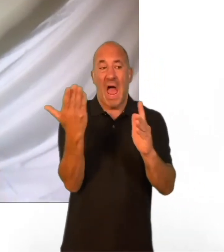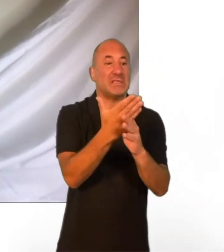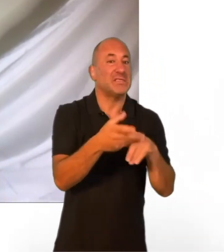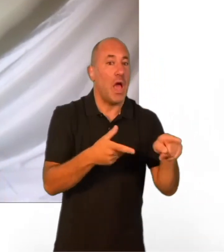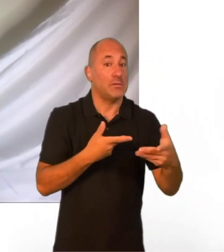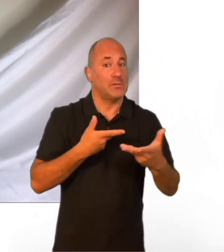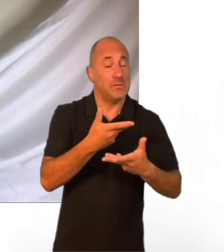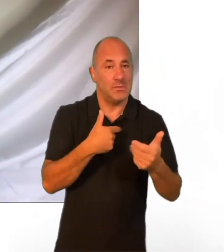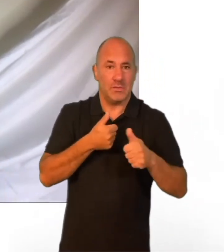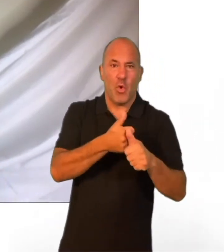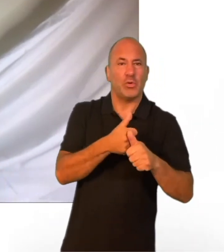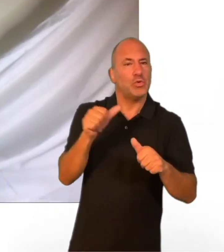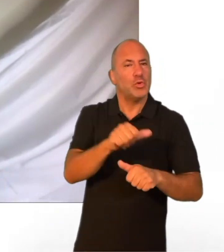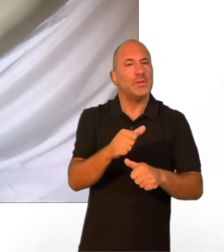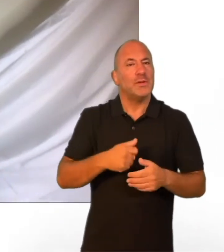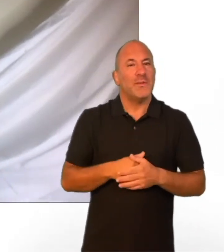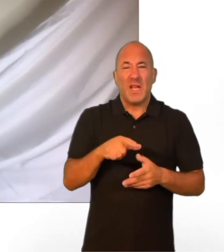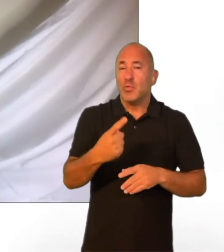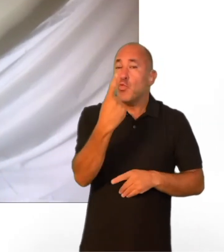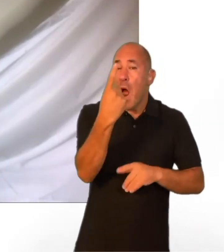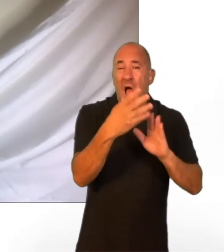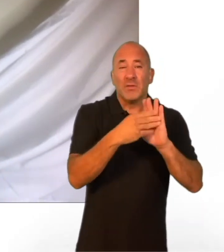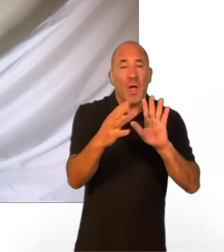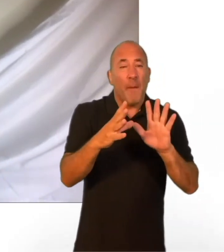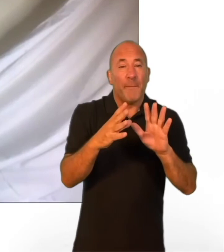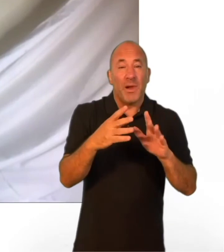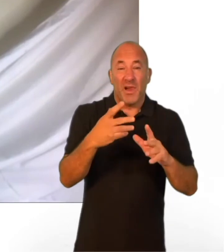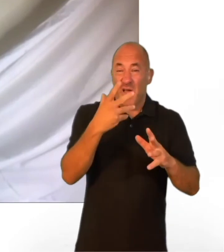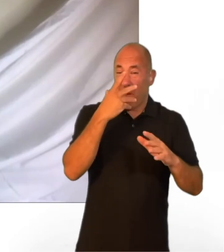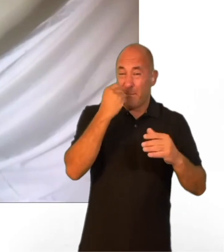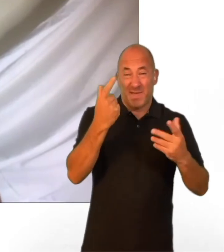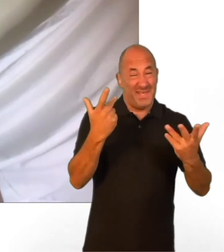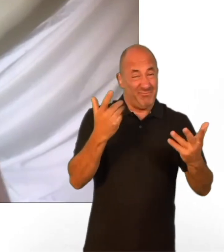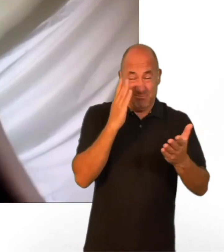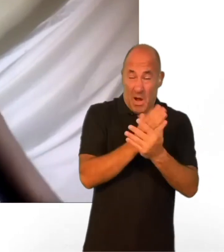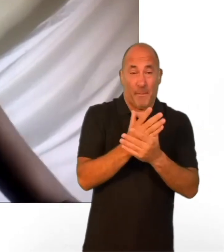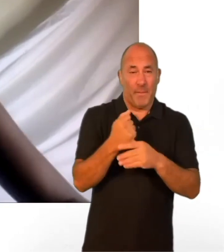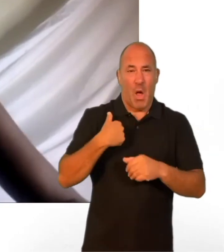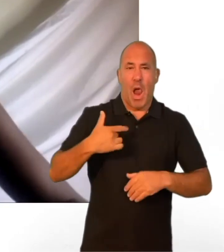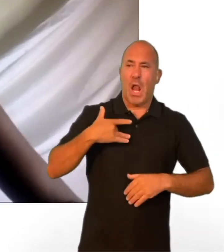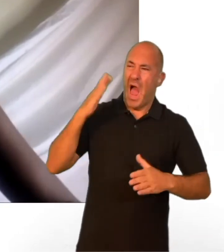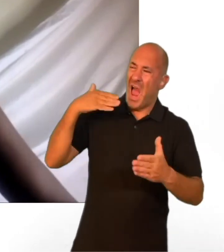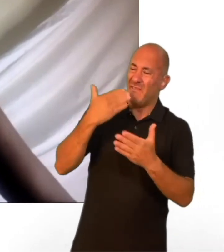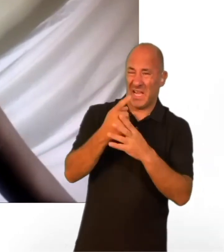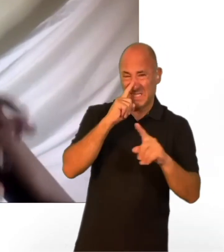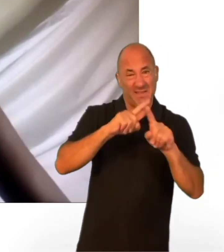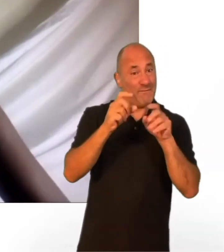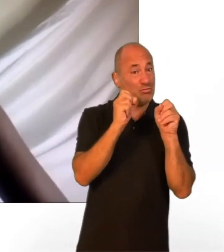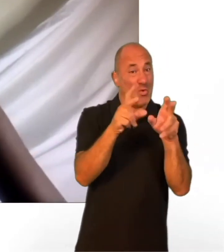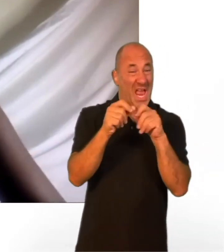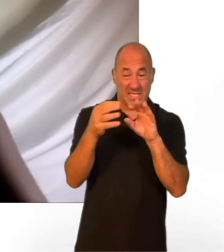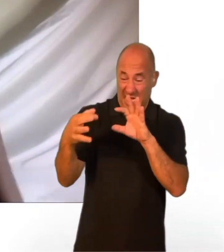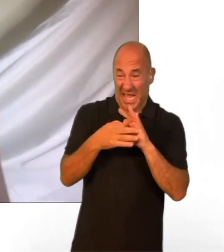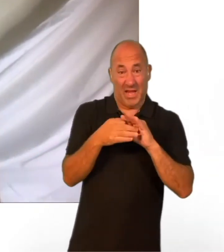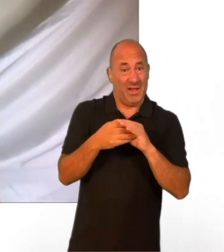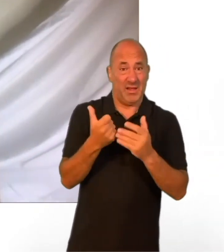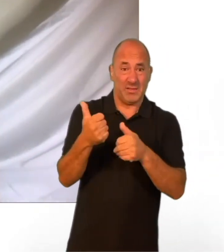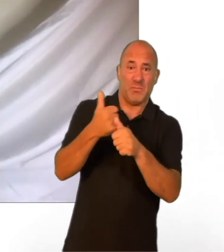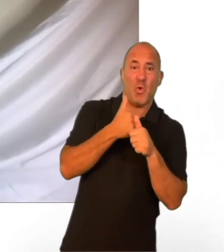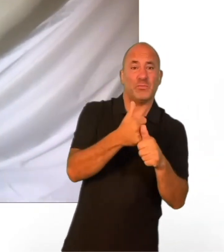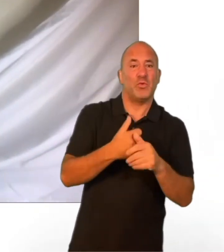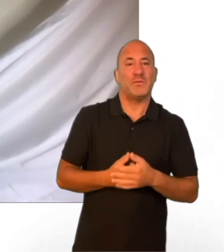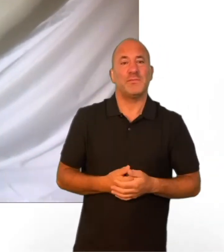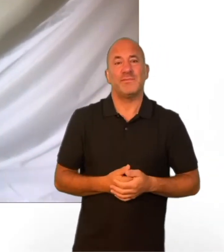and this is just a singular example, and it can be applied to a lot of different, different parts